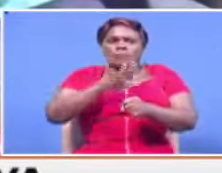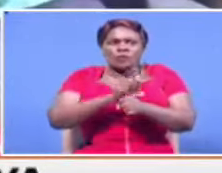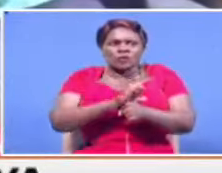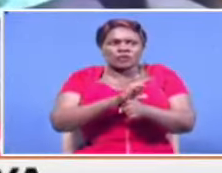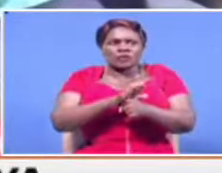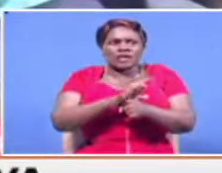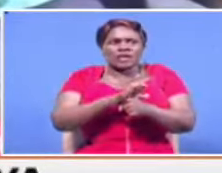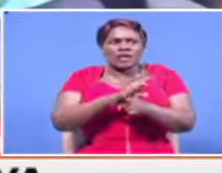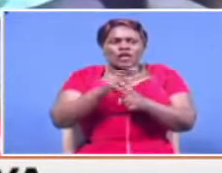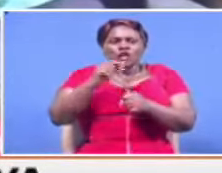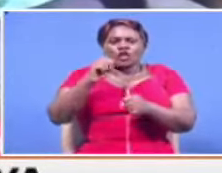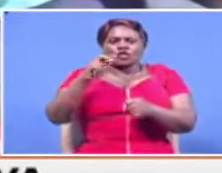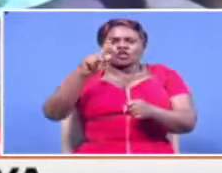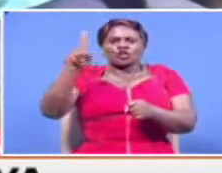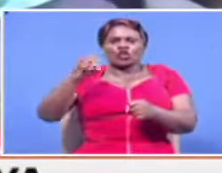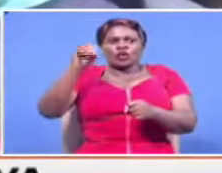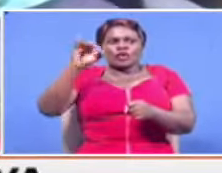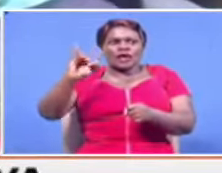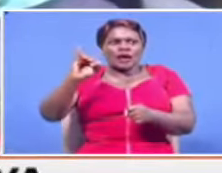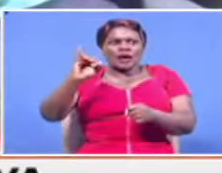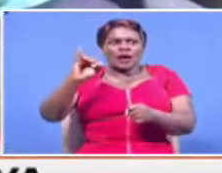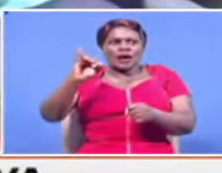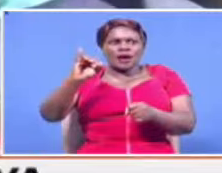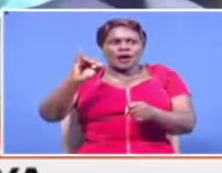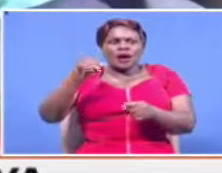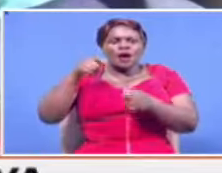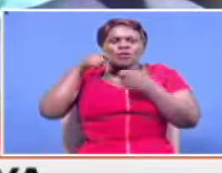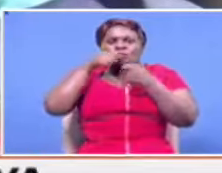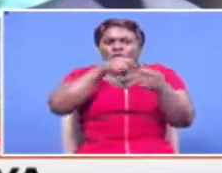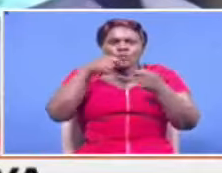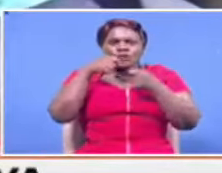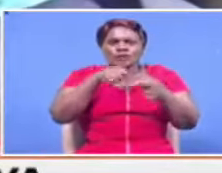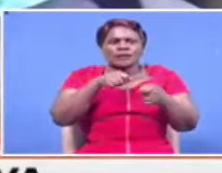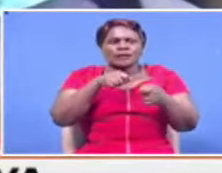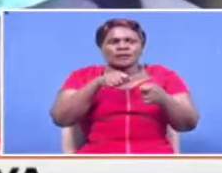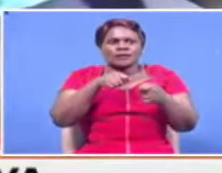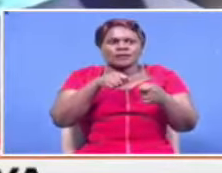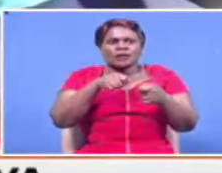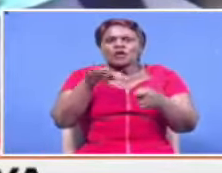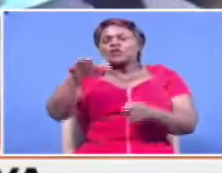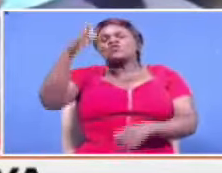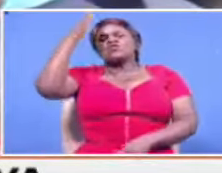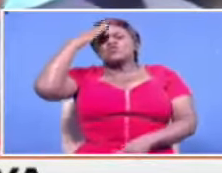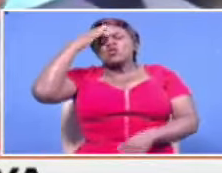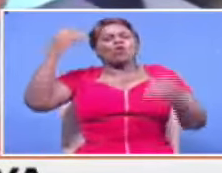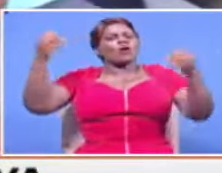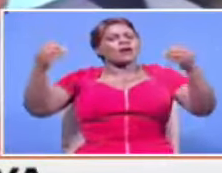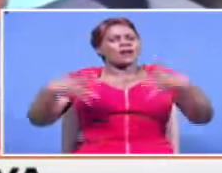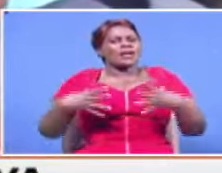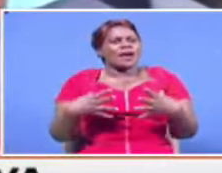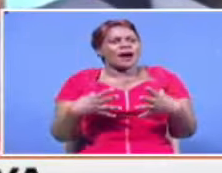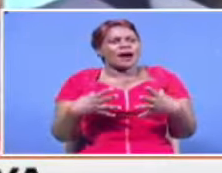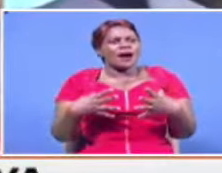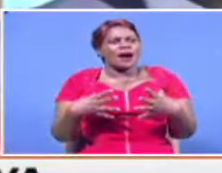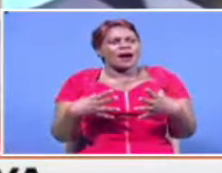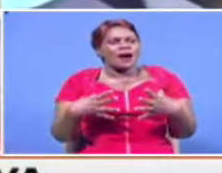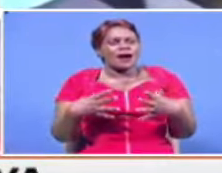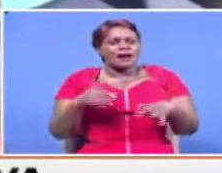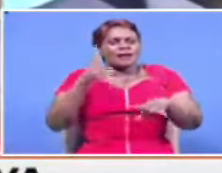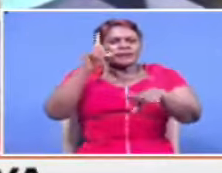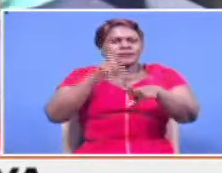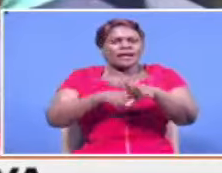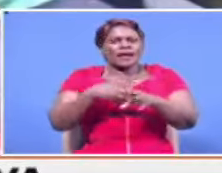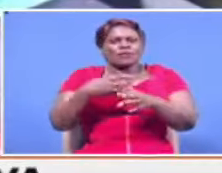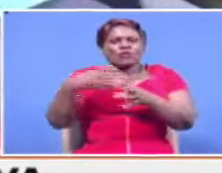about Nzoia Sugar, about Mumia Sugar, about that road called C41. You know it. So, and C44. So when you